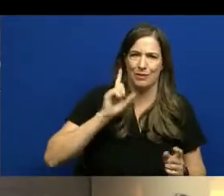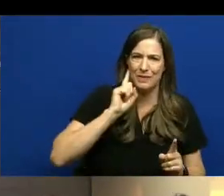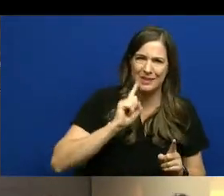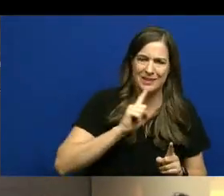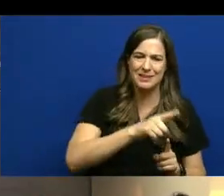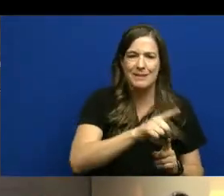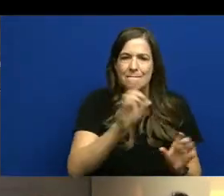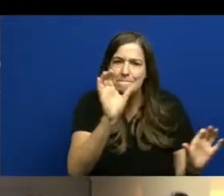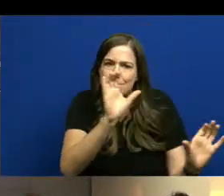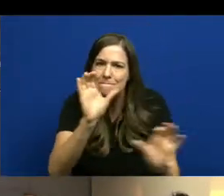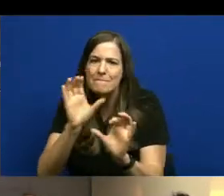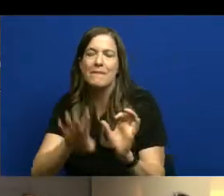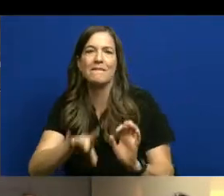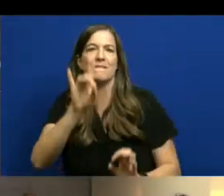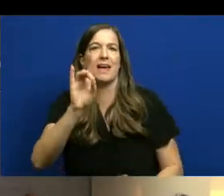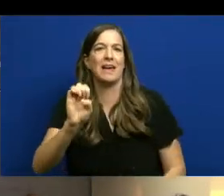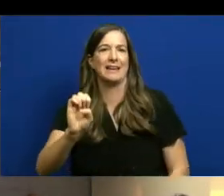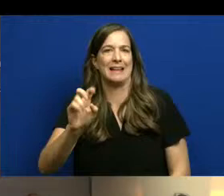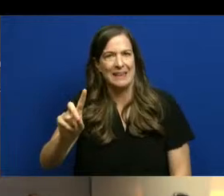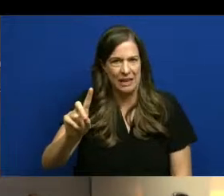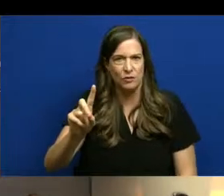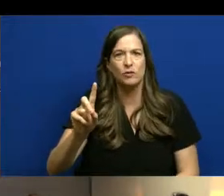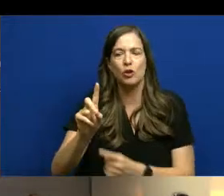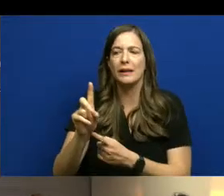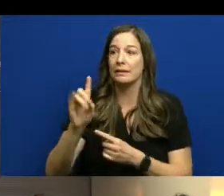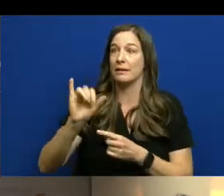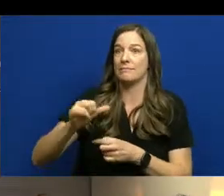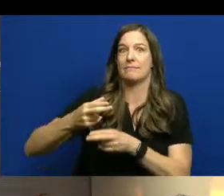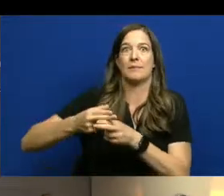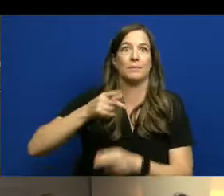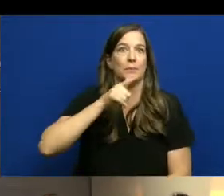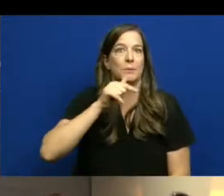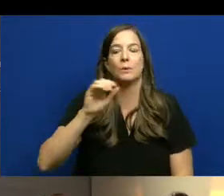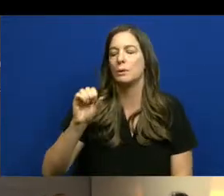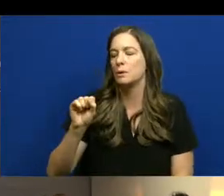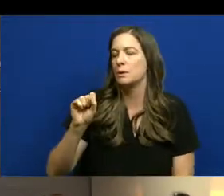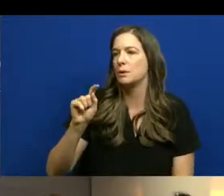director, who was Stuart.